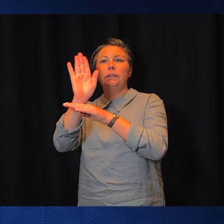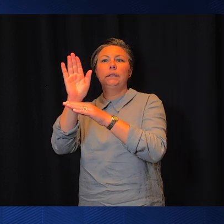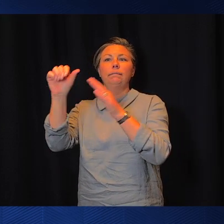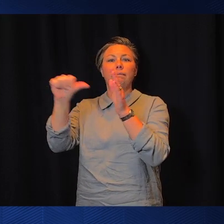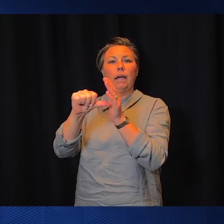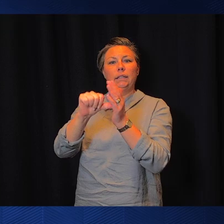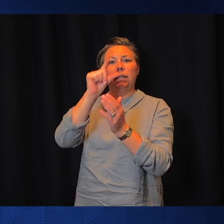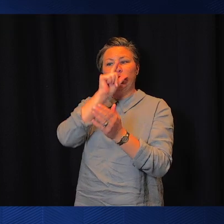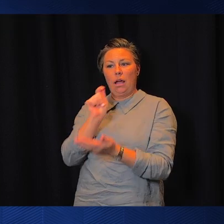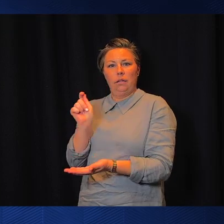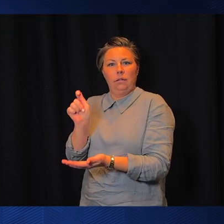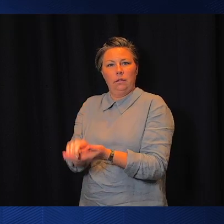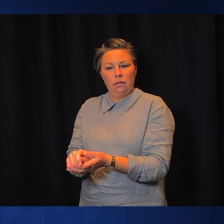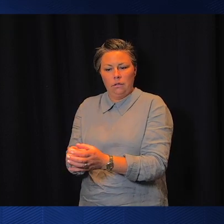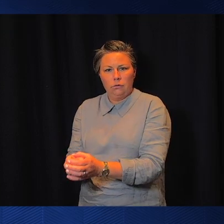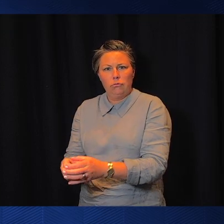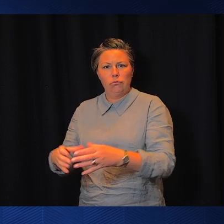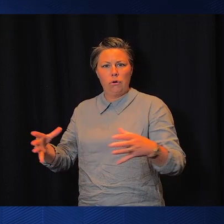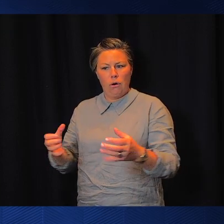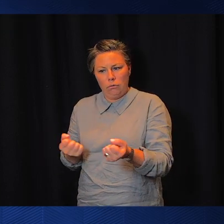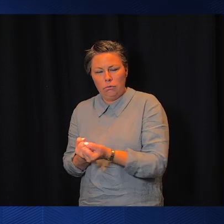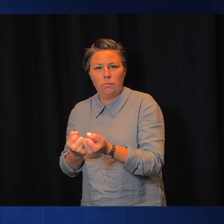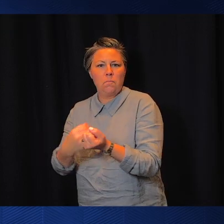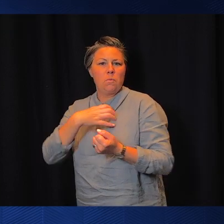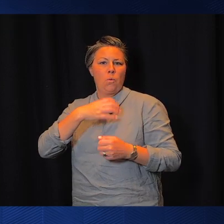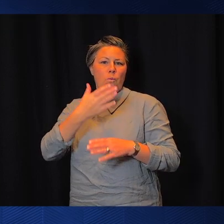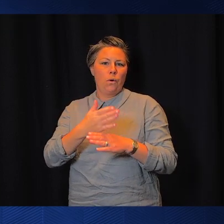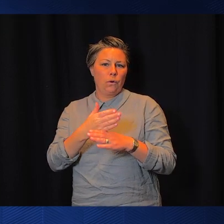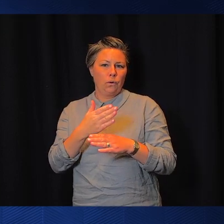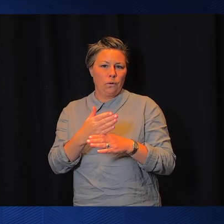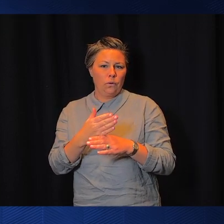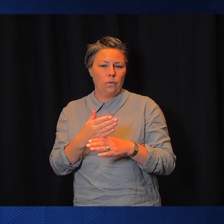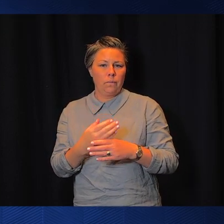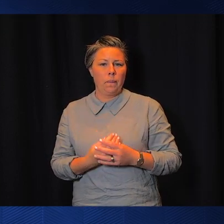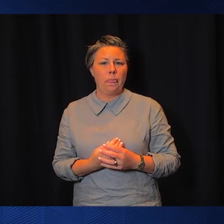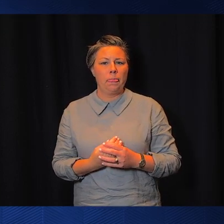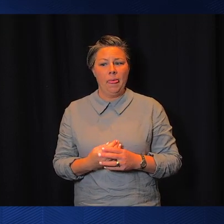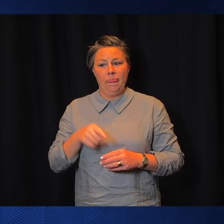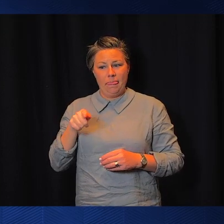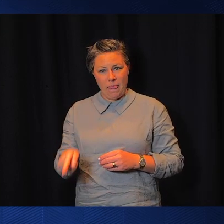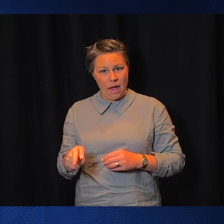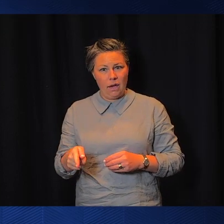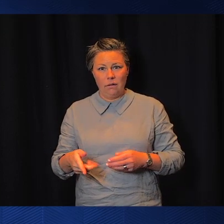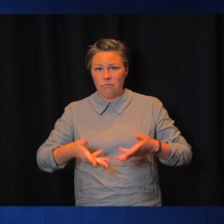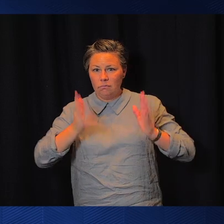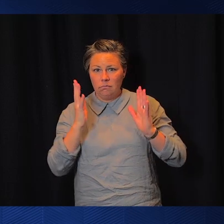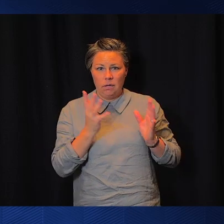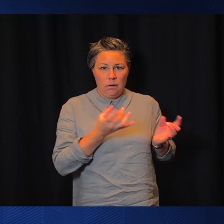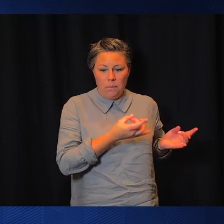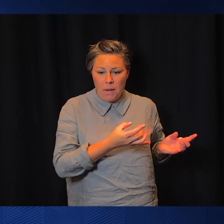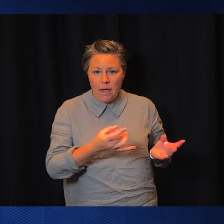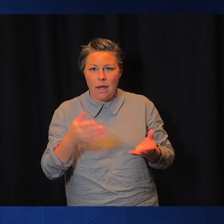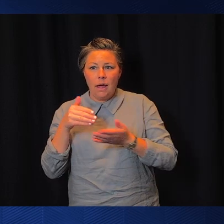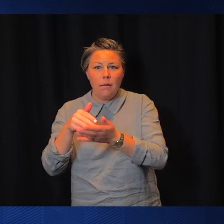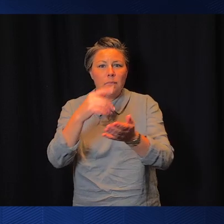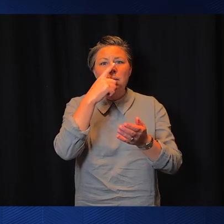stand together to support the work of community groups, community women in their preparedness, response, and